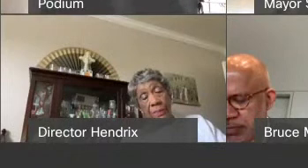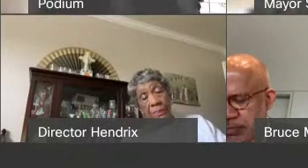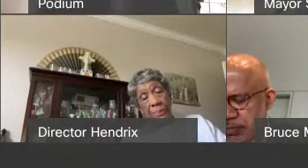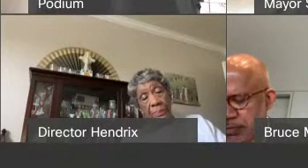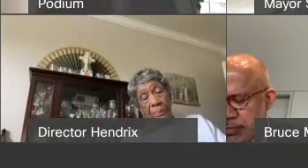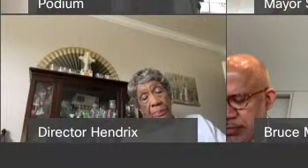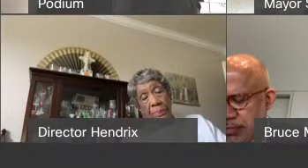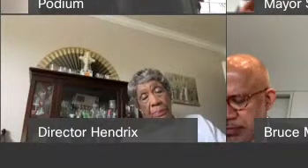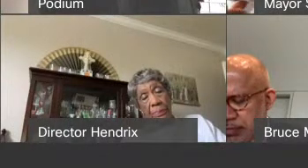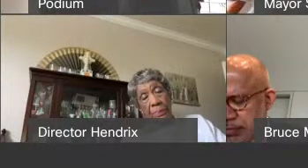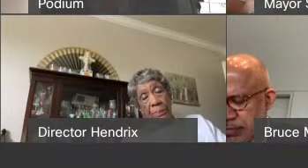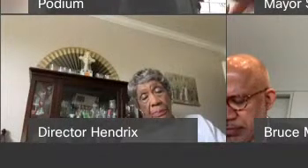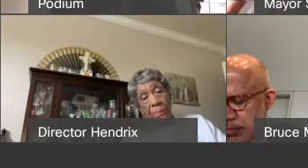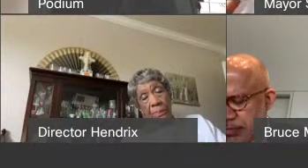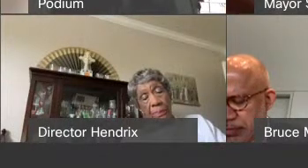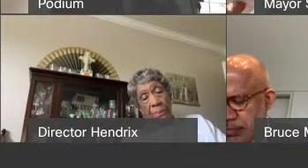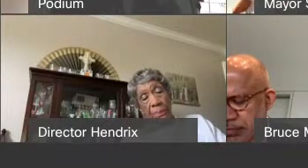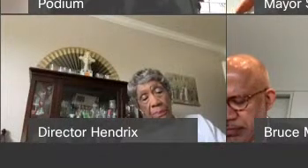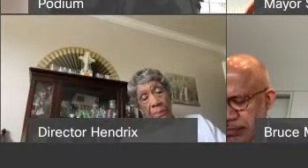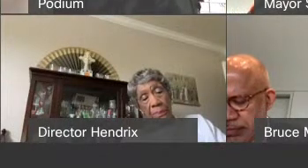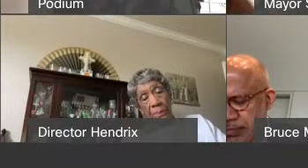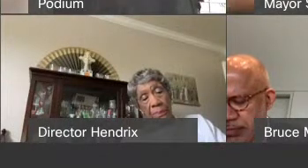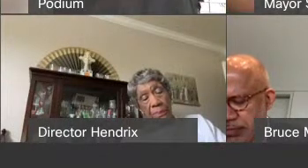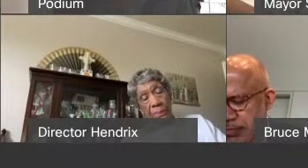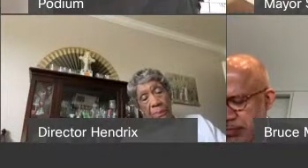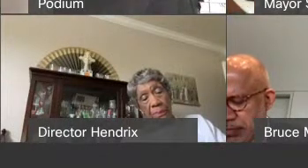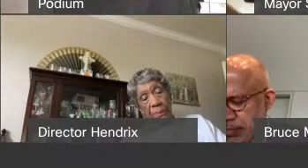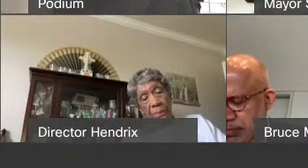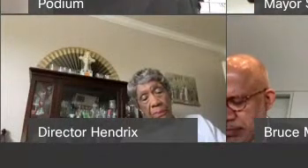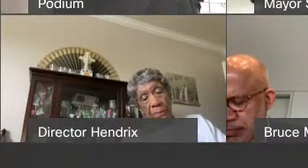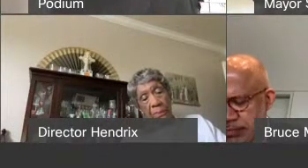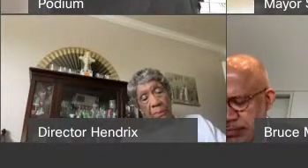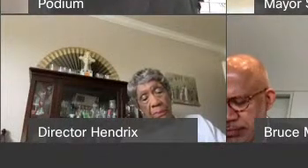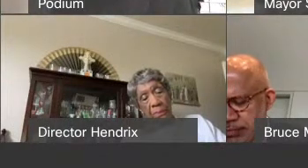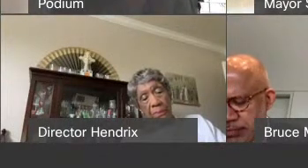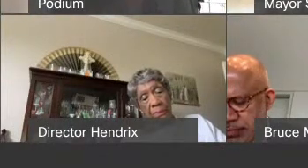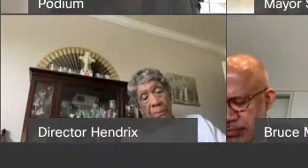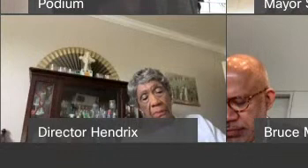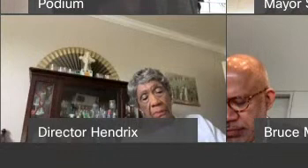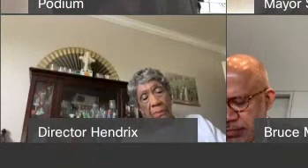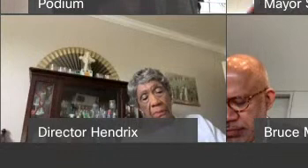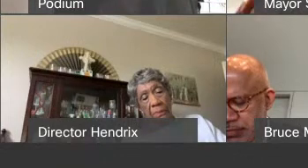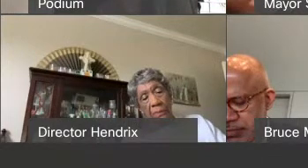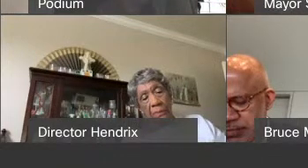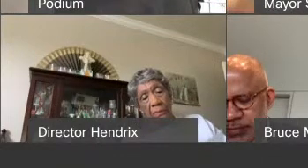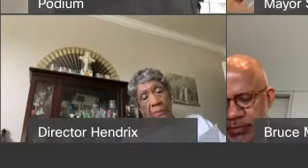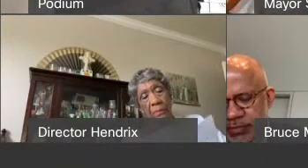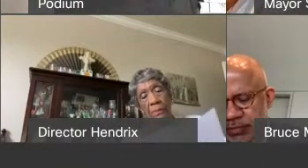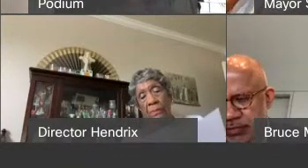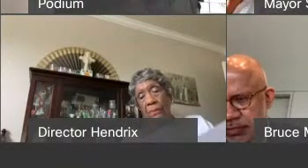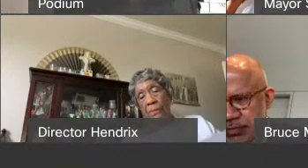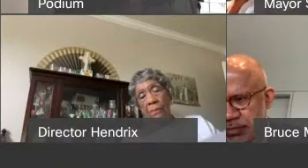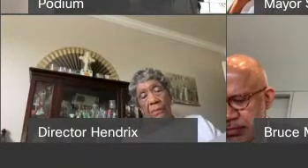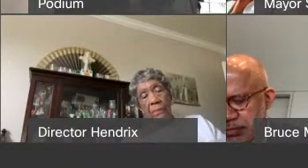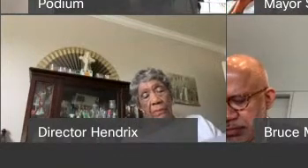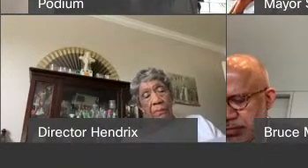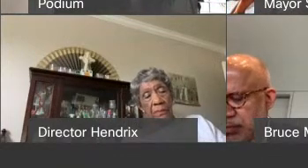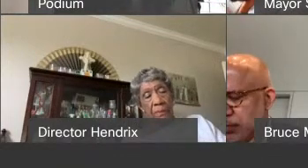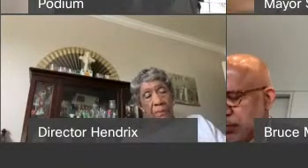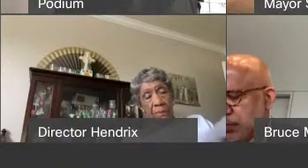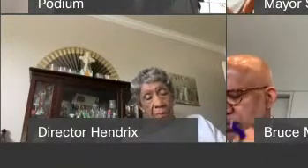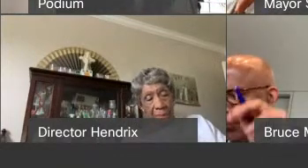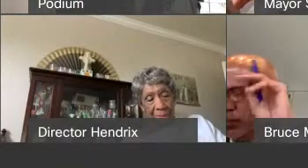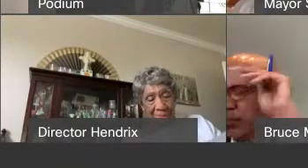I apologize. Item 3. It, okay. Item 3. Maybe I said 6 because I was looking at Ward 6. Yes,